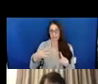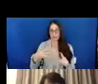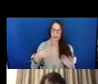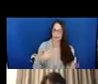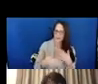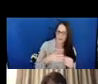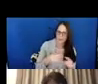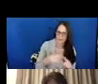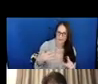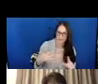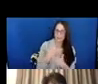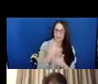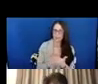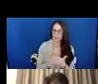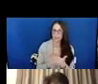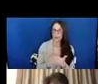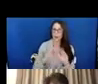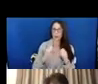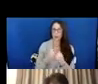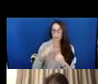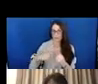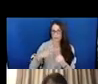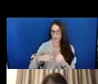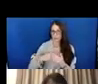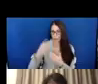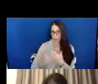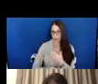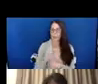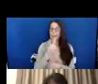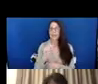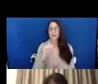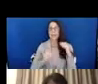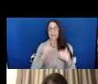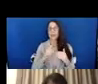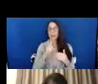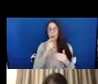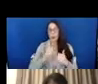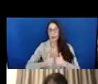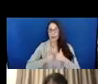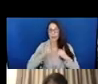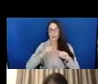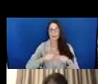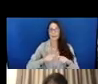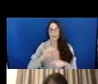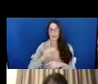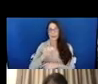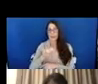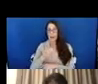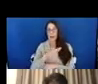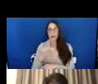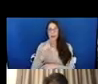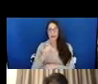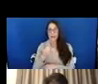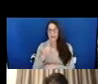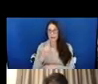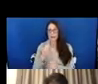of some social benefit programs, disabled adults living on SSI and SSDI have faced worsening